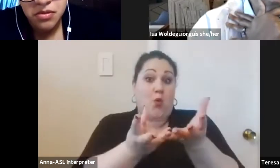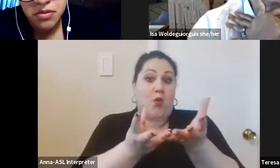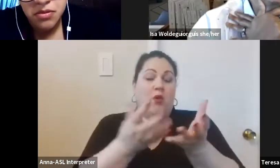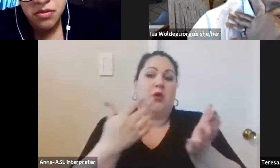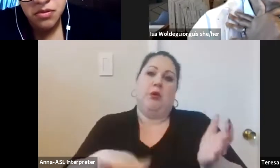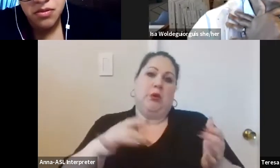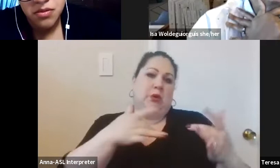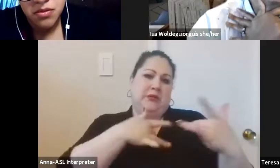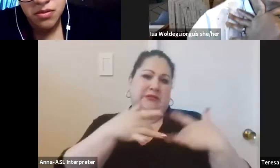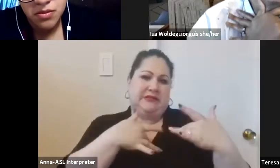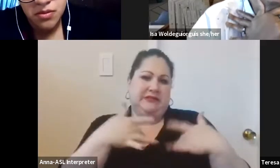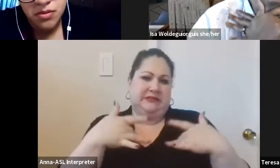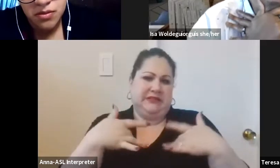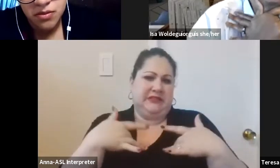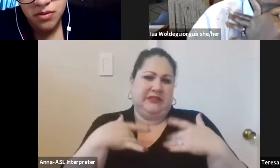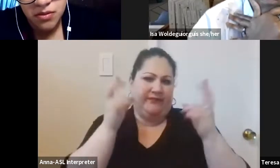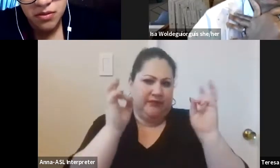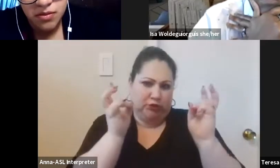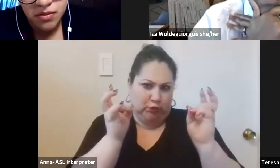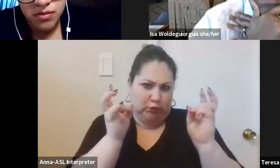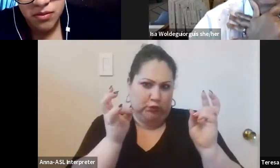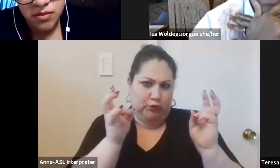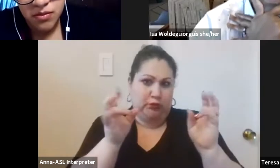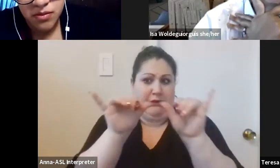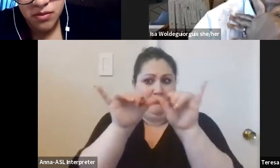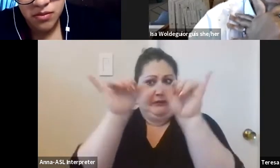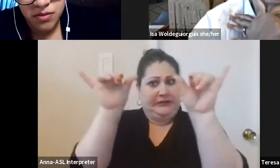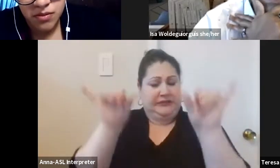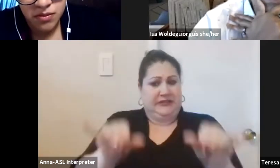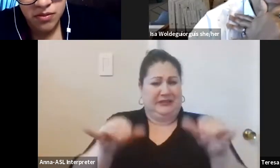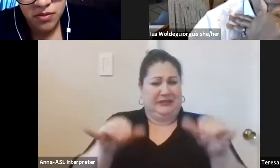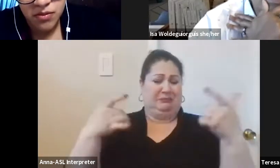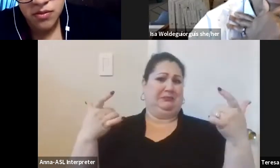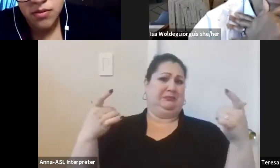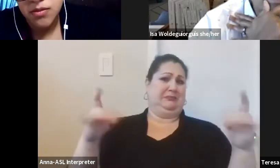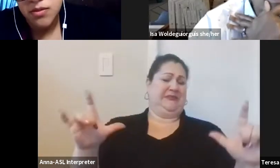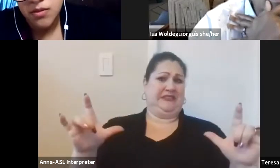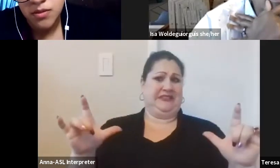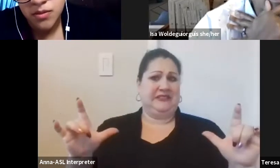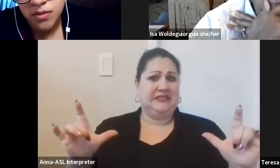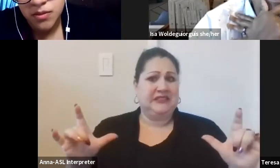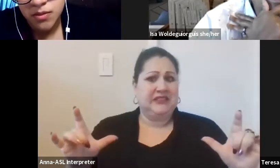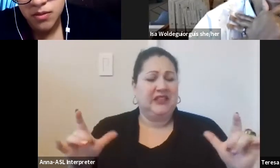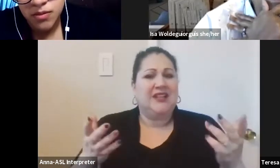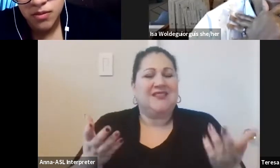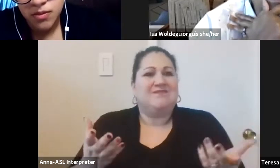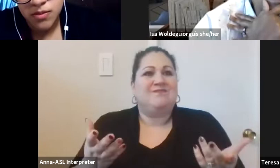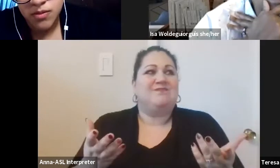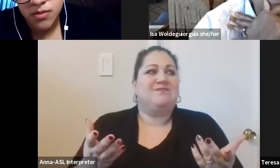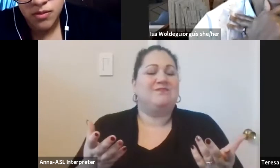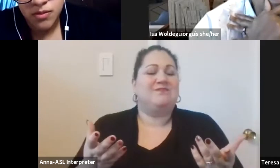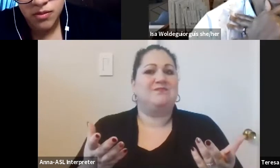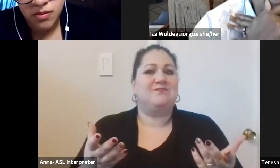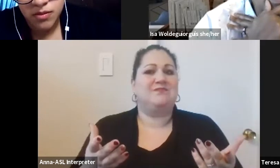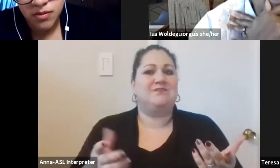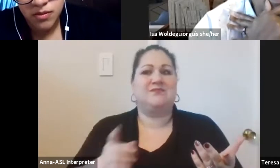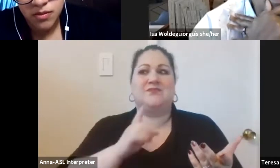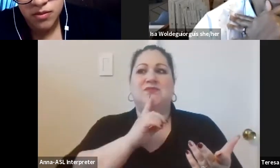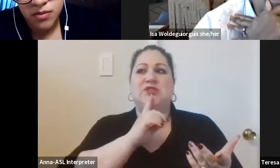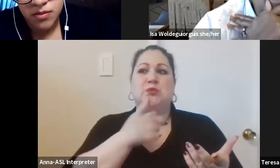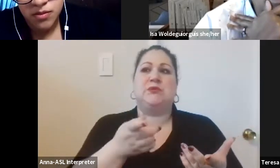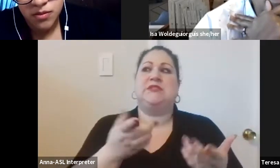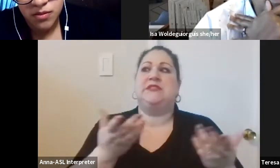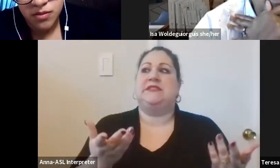think the system is so big that it really doesn't really take its time